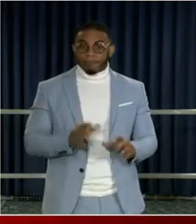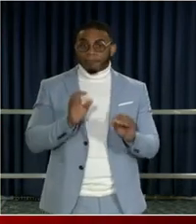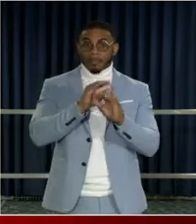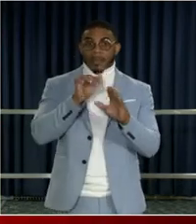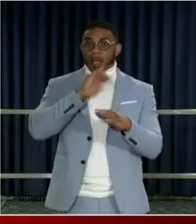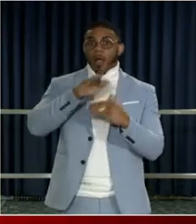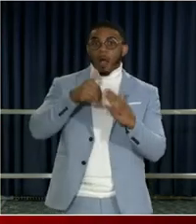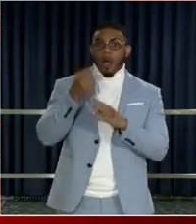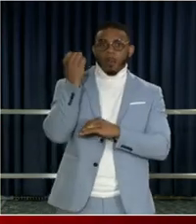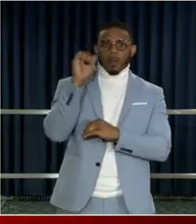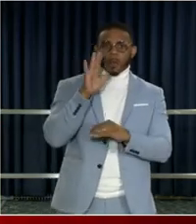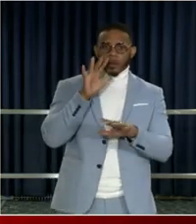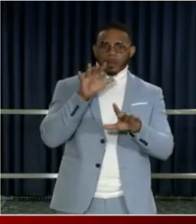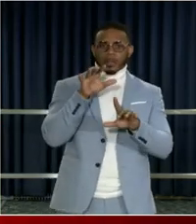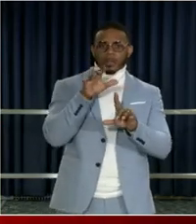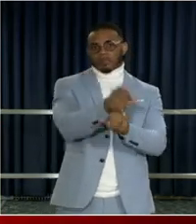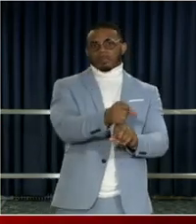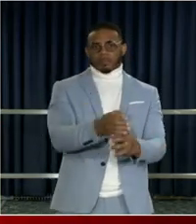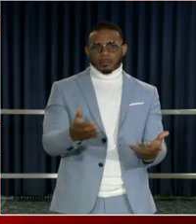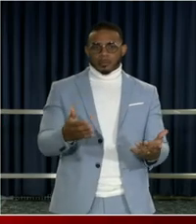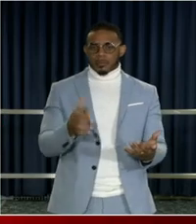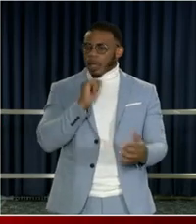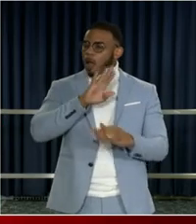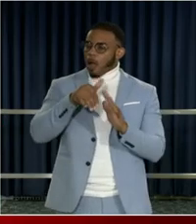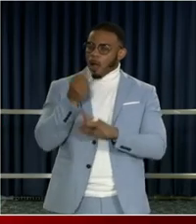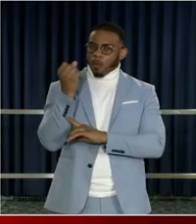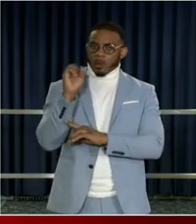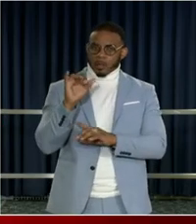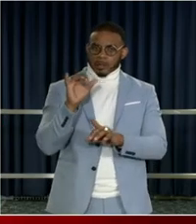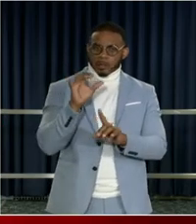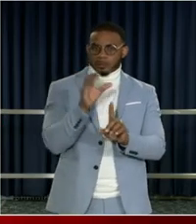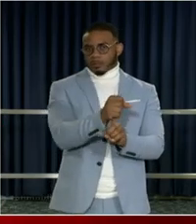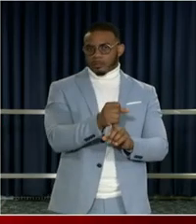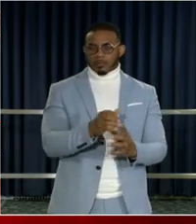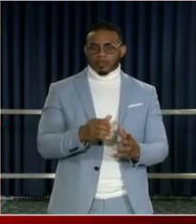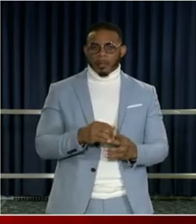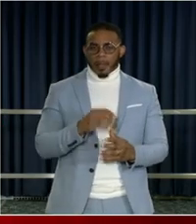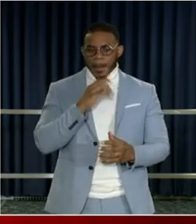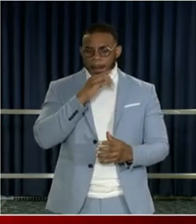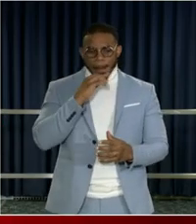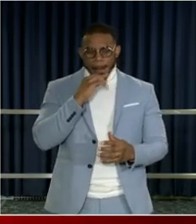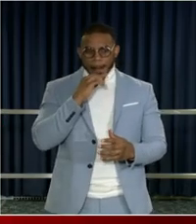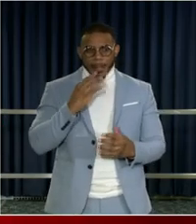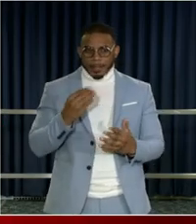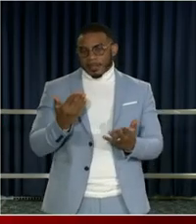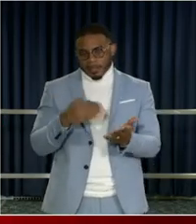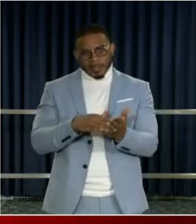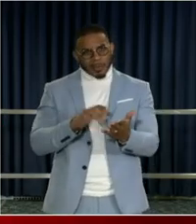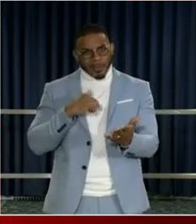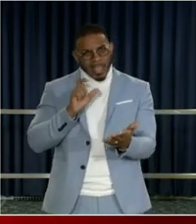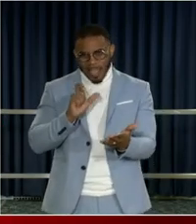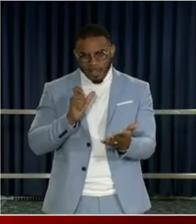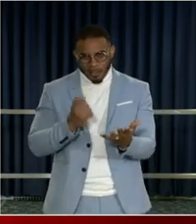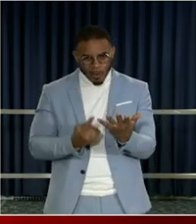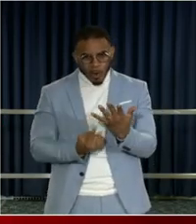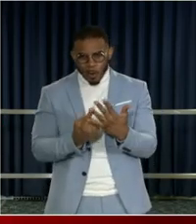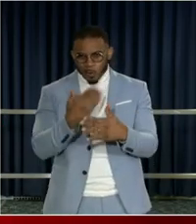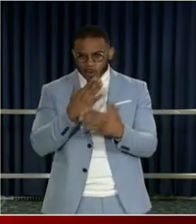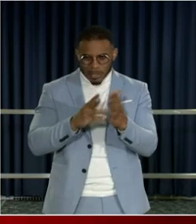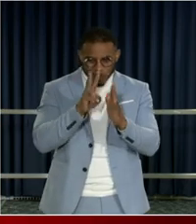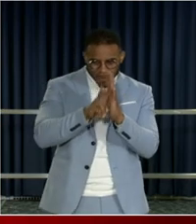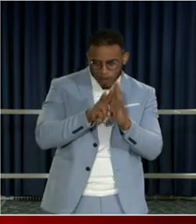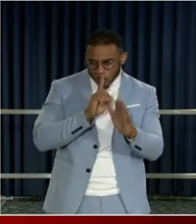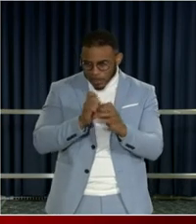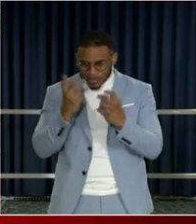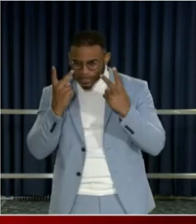Obviously, not all protesters were taken into custody. Not all protesters were taken into custody. And again, we'd have to go through some of the video